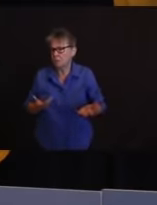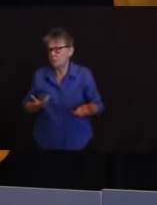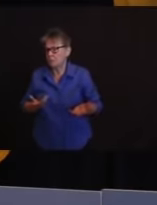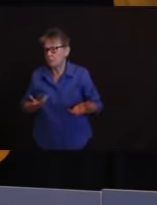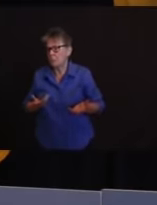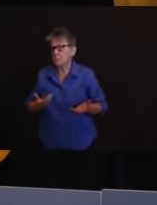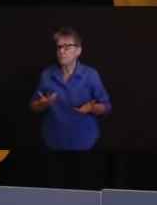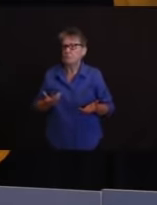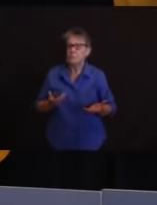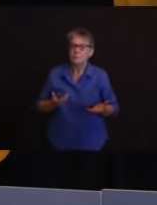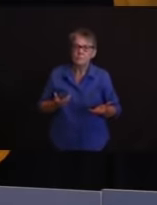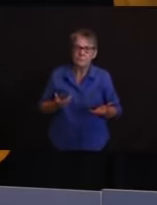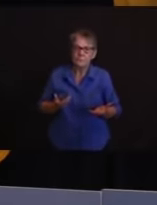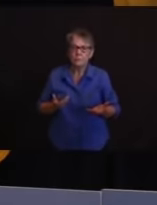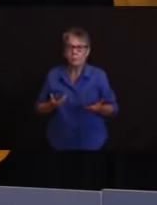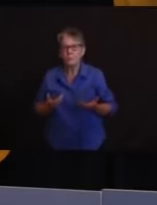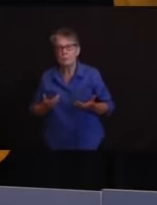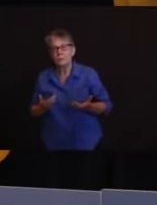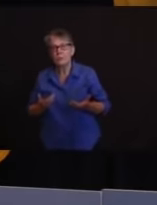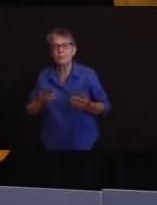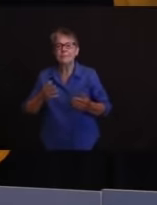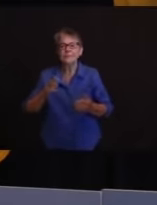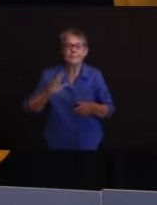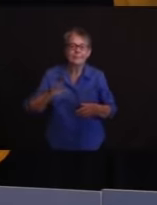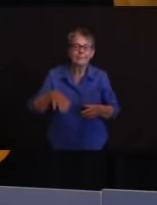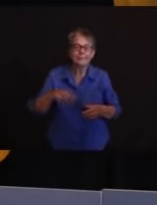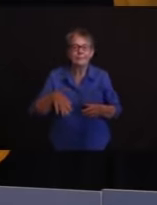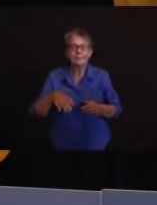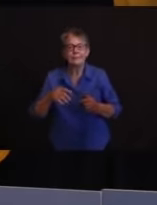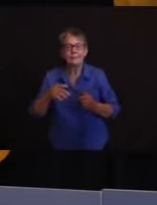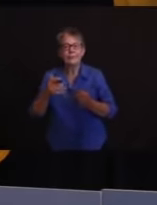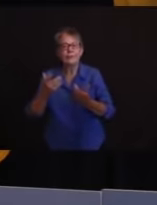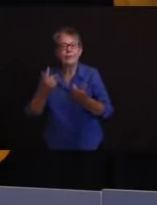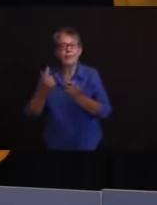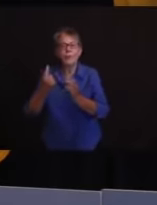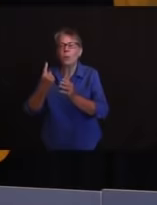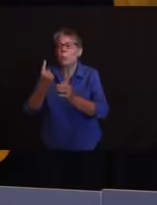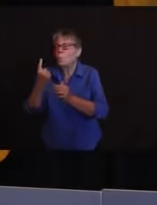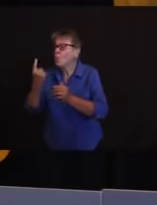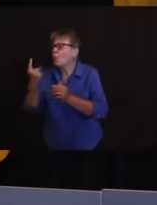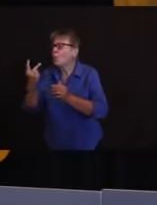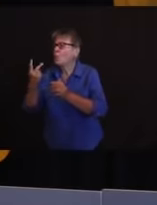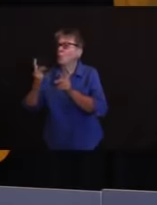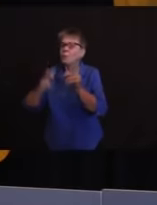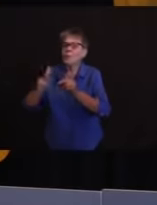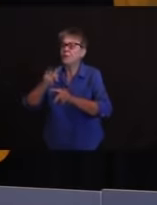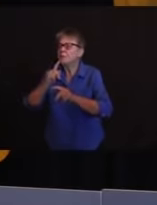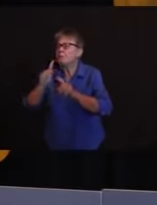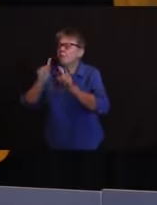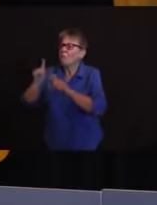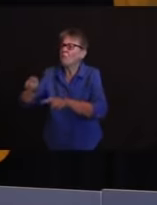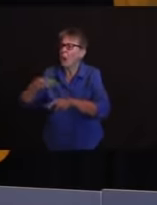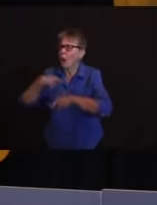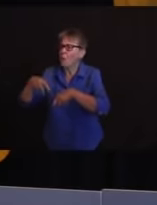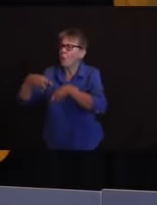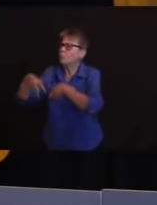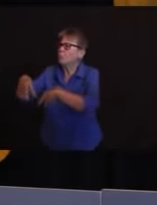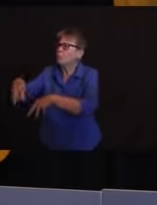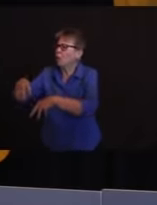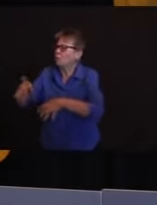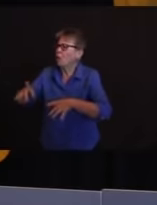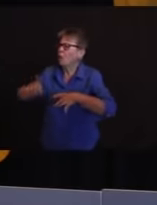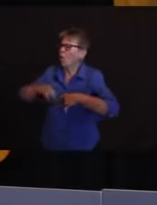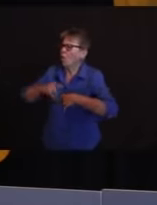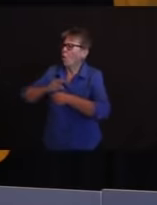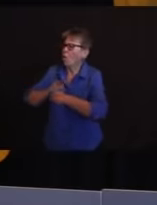a protest, but that is in no ways an outbreak or suggestive of anything going on, or even telling us that's where they got it from. So no, I